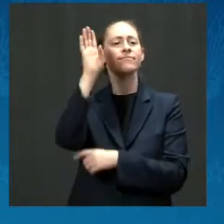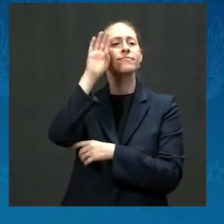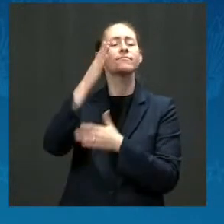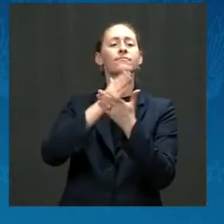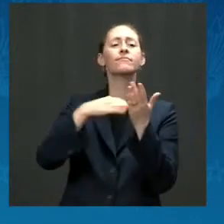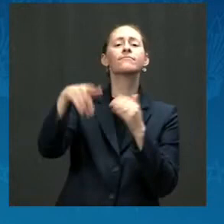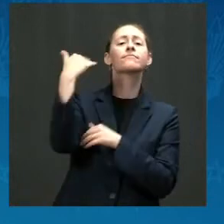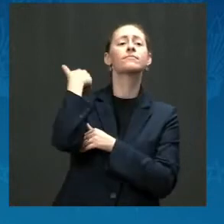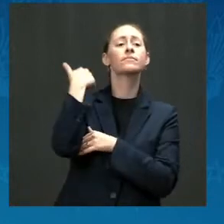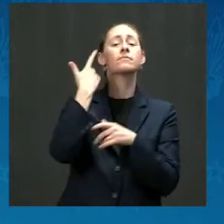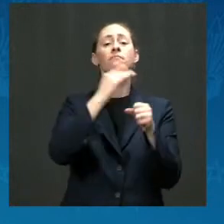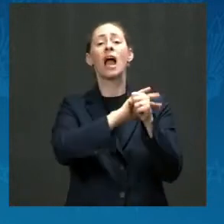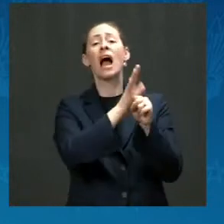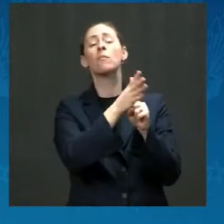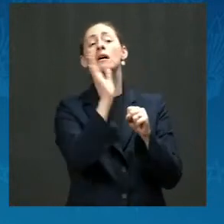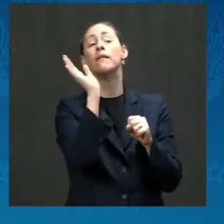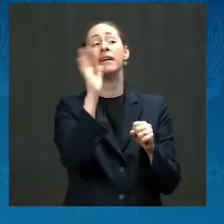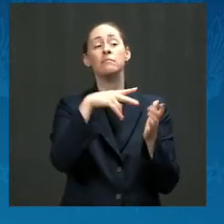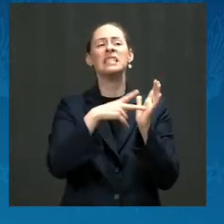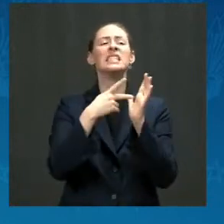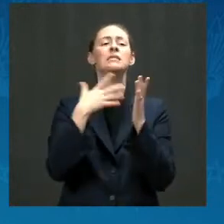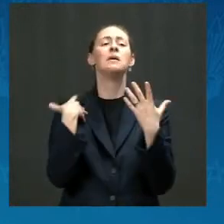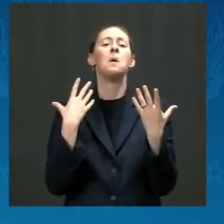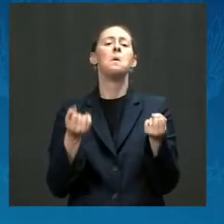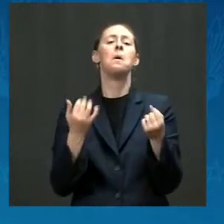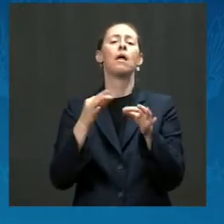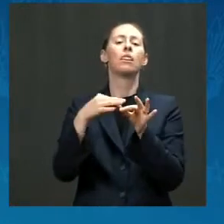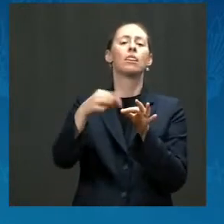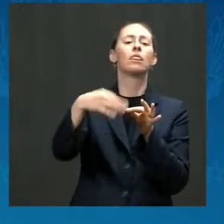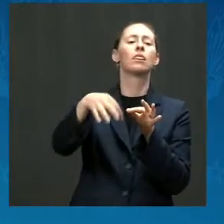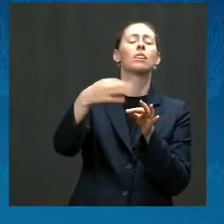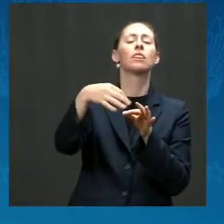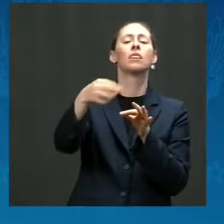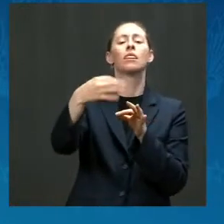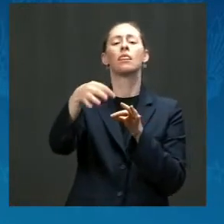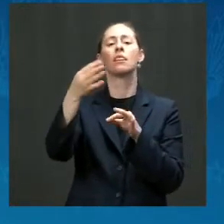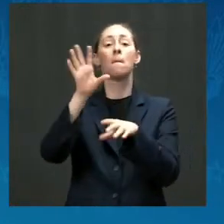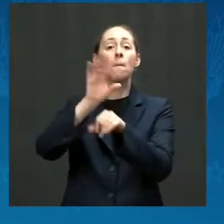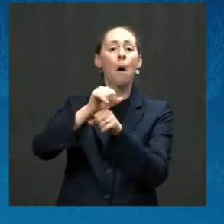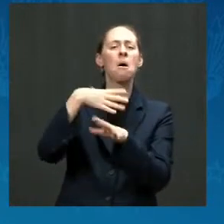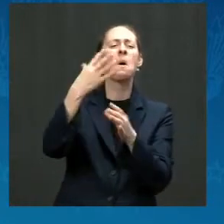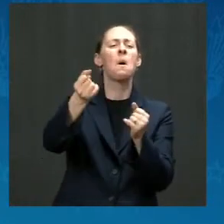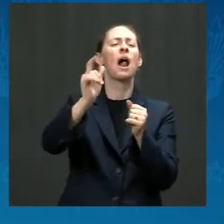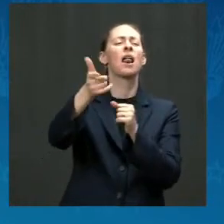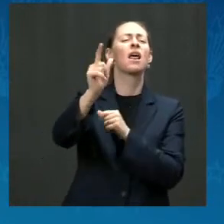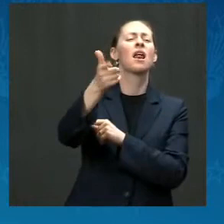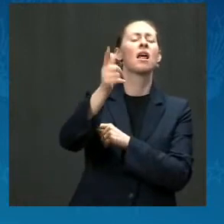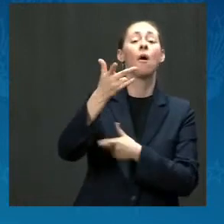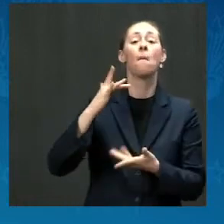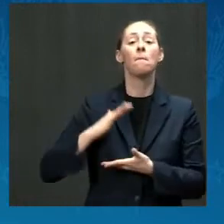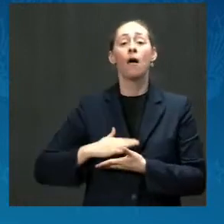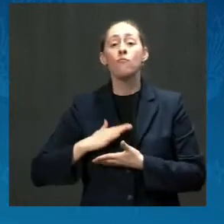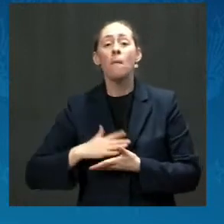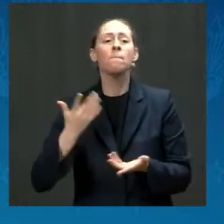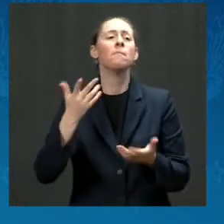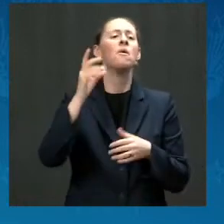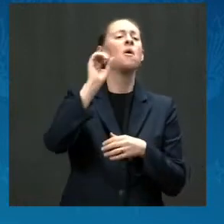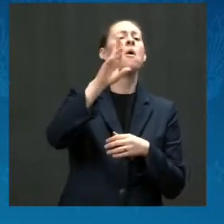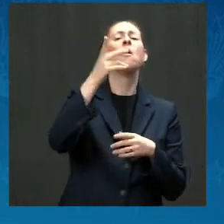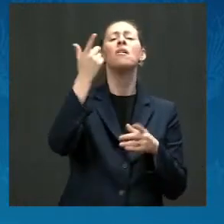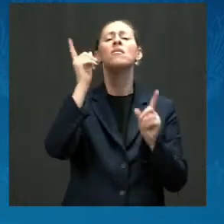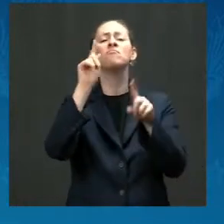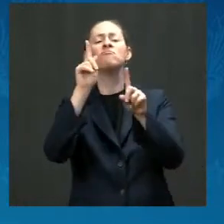pandemic. People missed their regular appointments, be it for a mammogram or just checkups in terms of